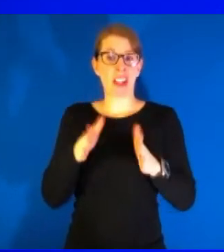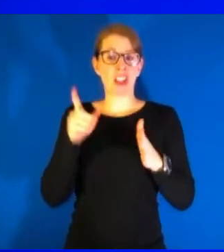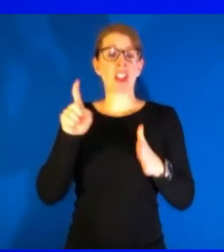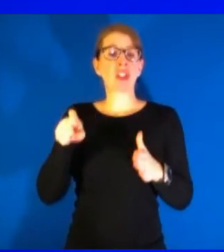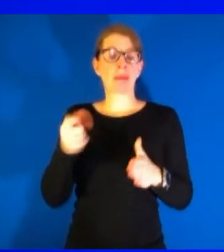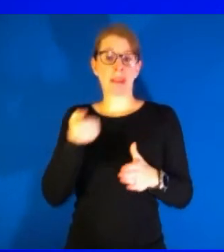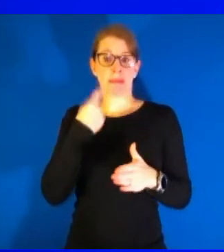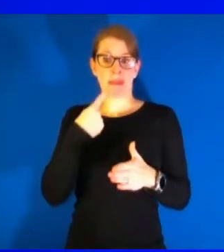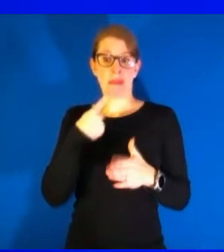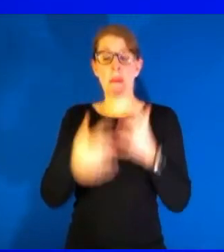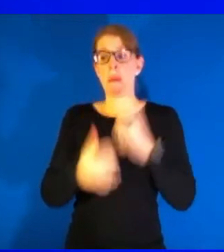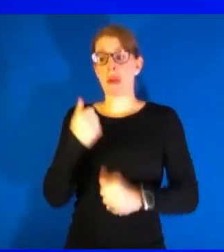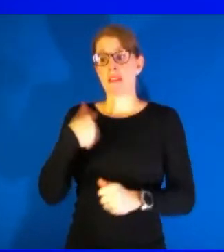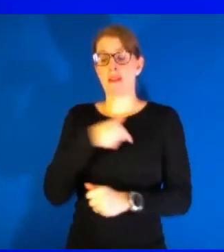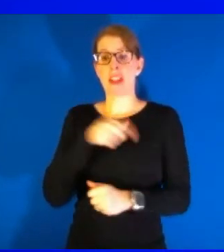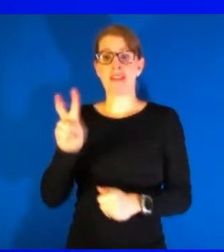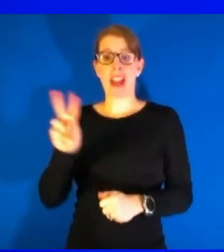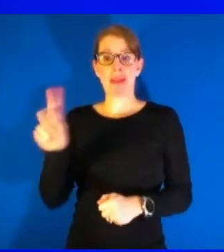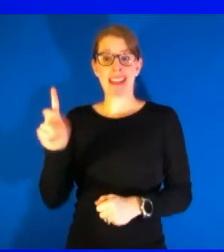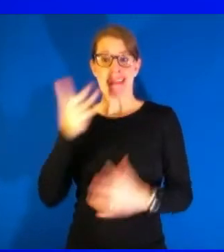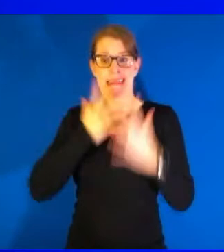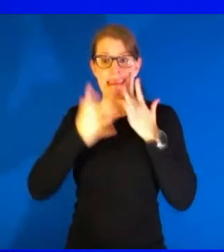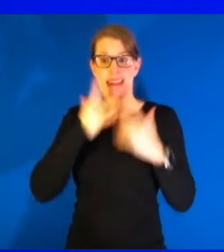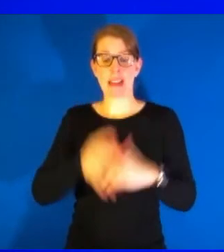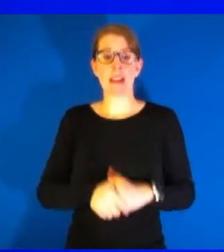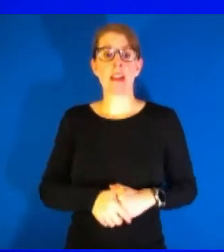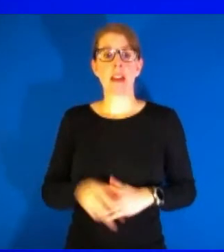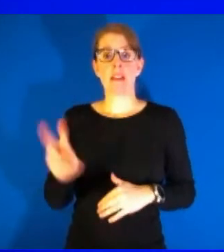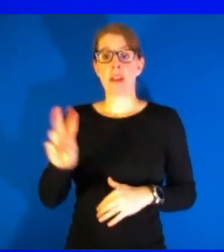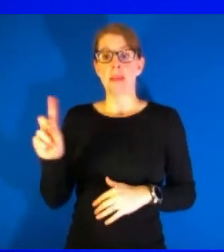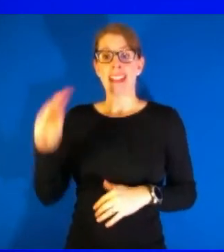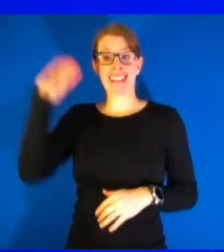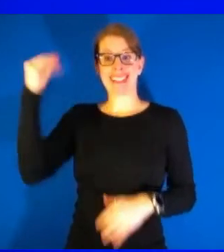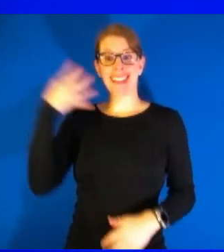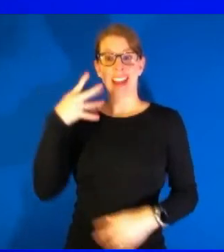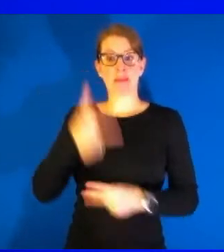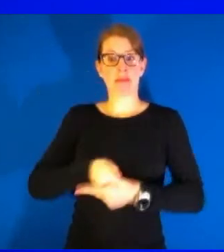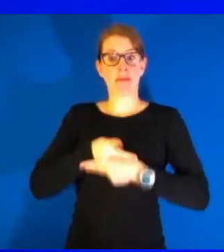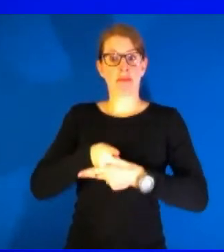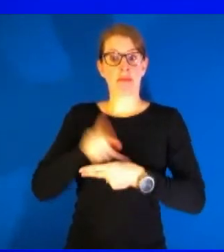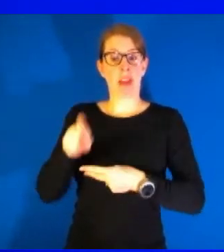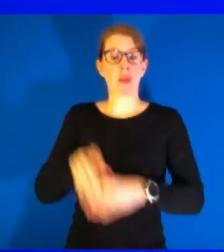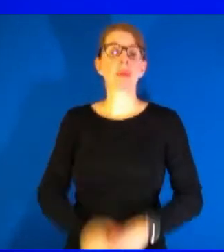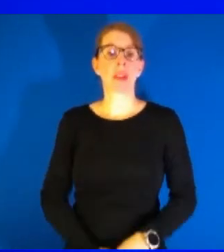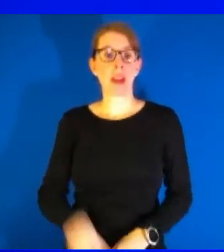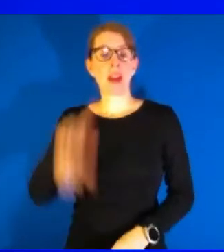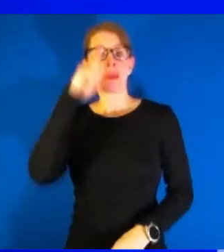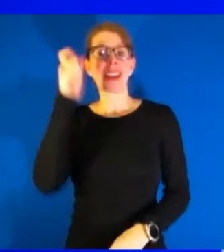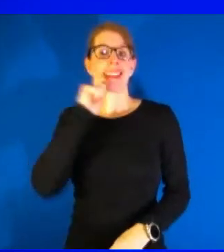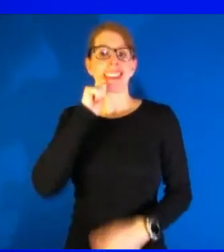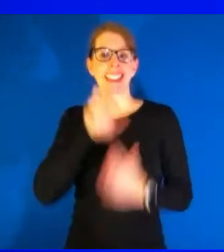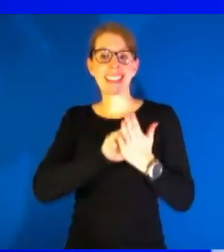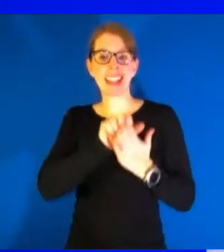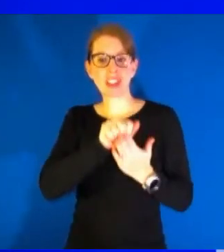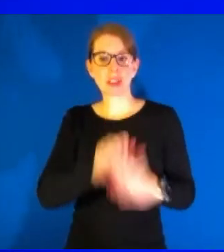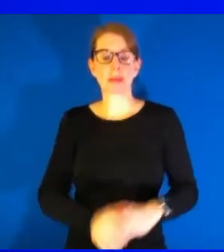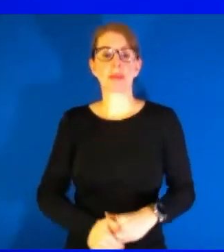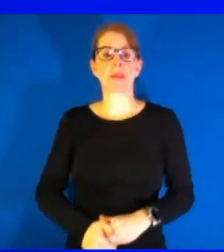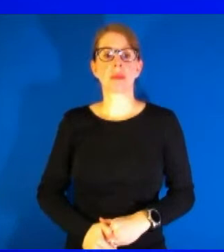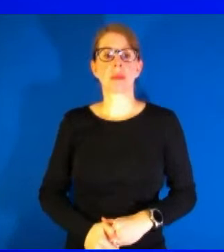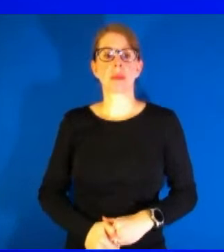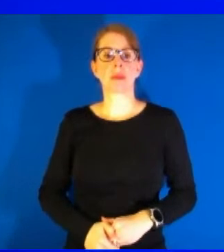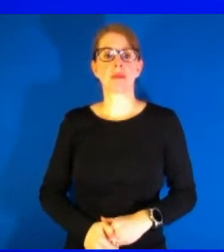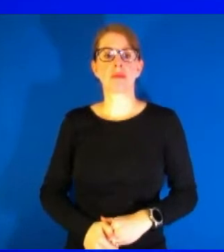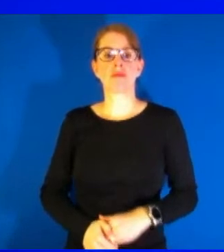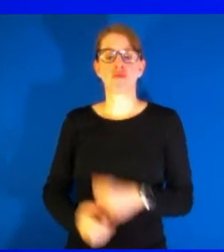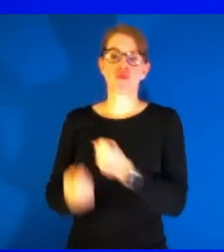D deficient. One of the major sources of vitamin D is the sun, so you have to be careful about that because of skin cancer. Shout out to my dermatology colleagues